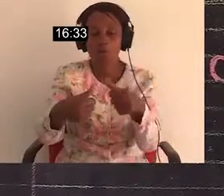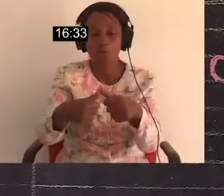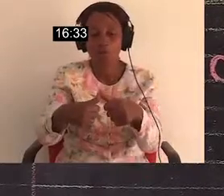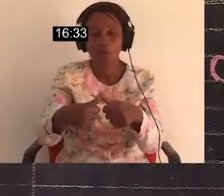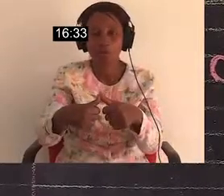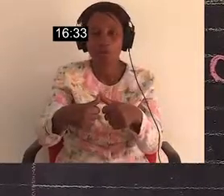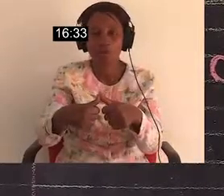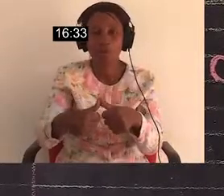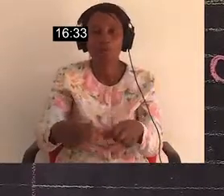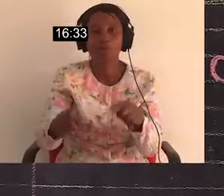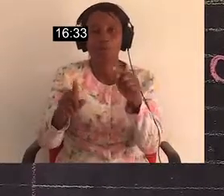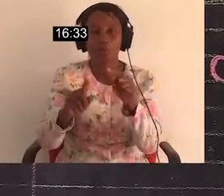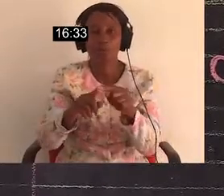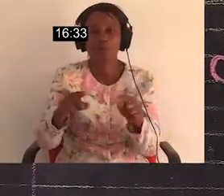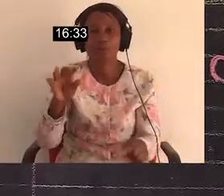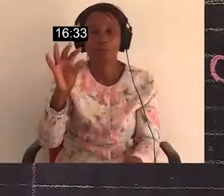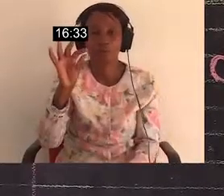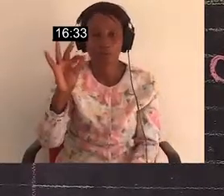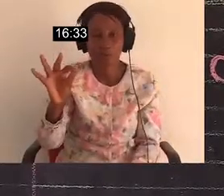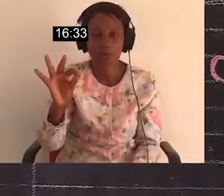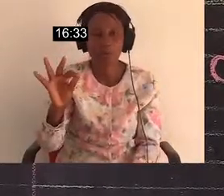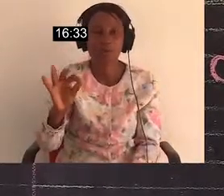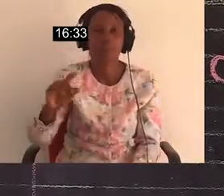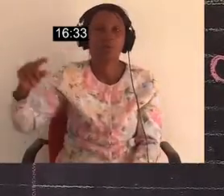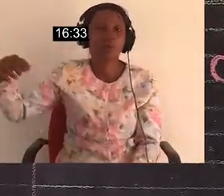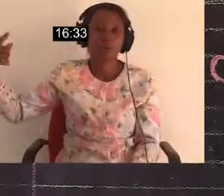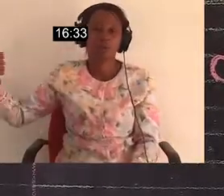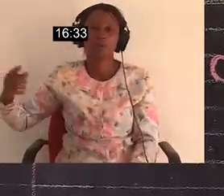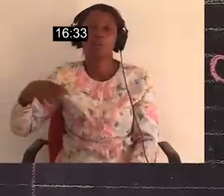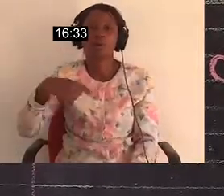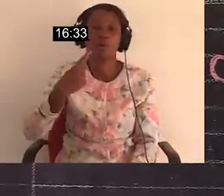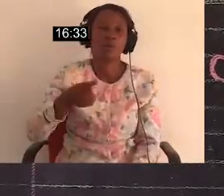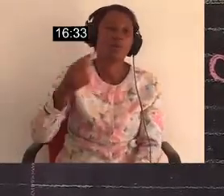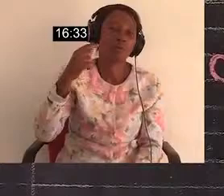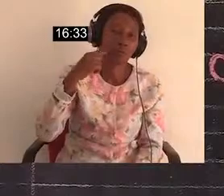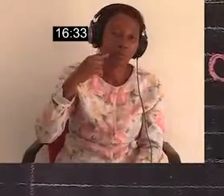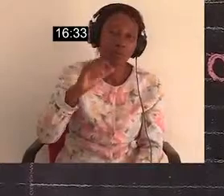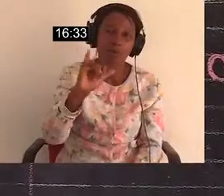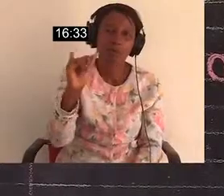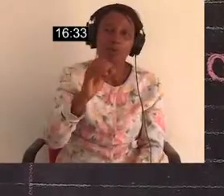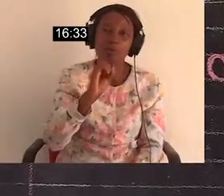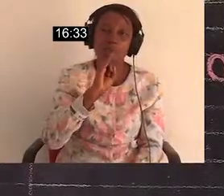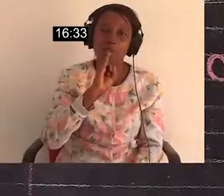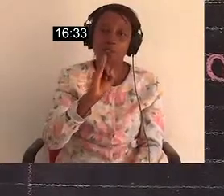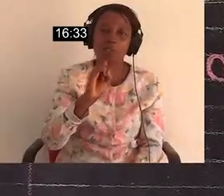to the sound of the day, that is the O sound.